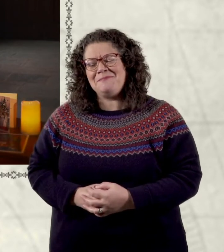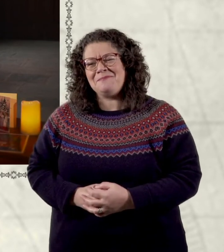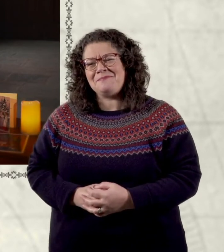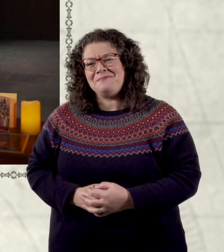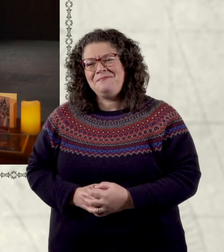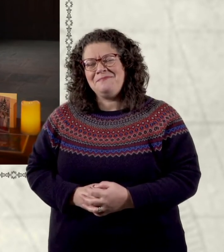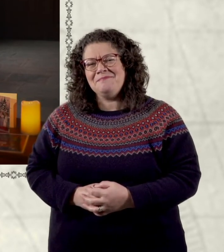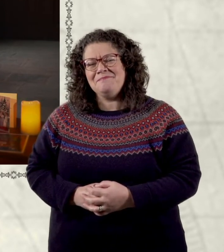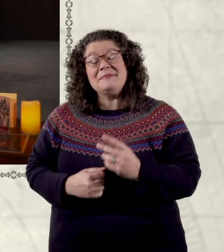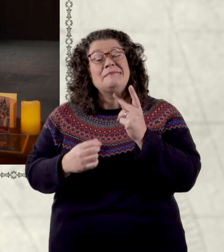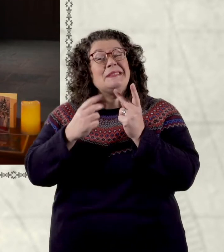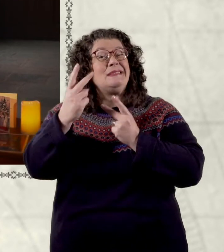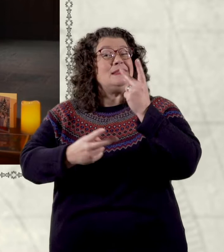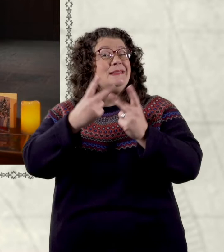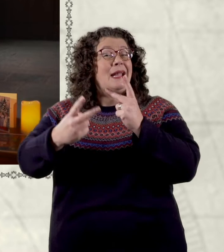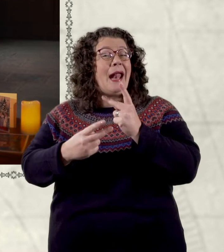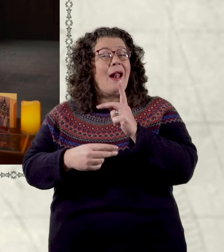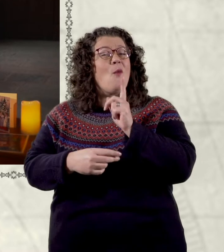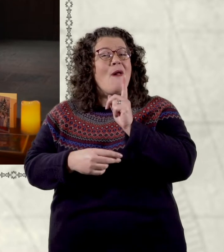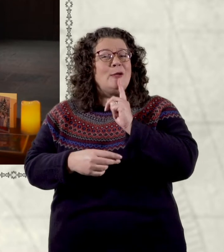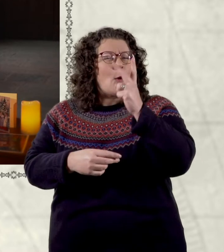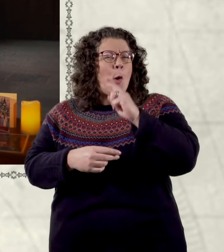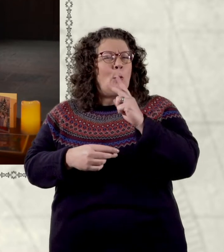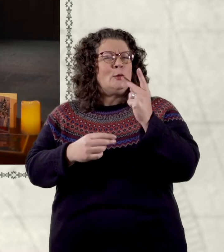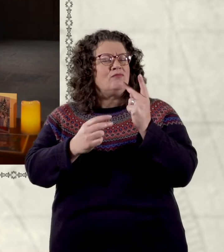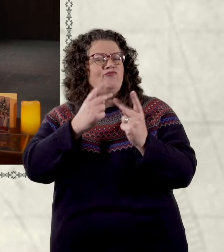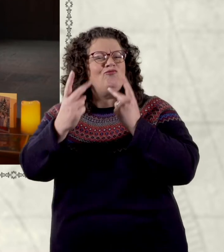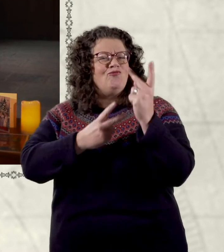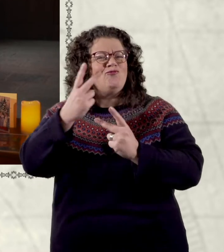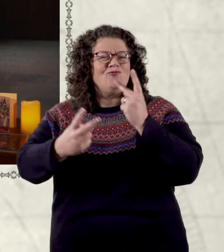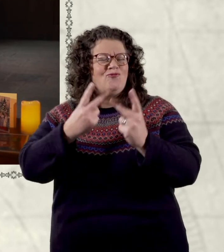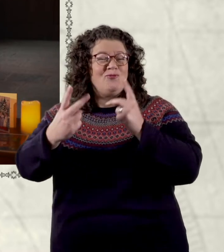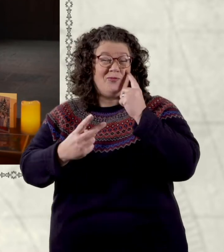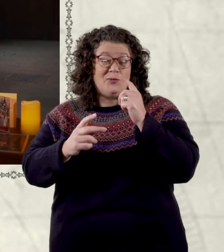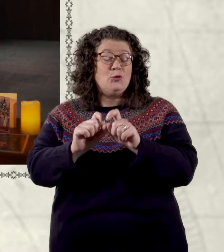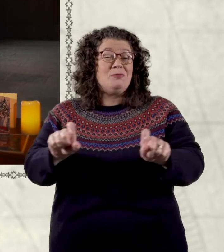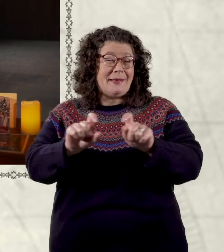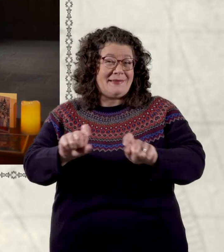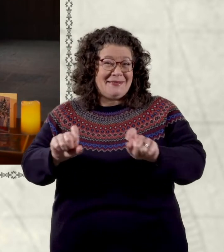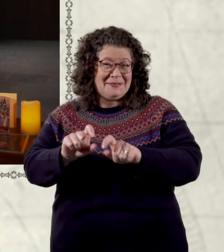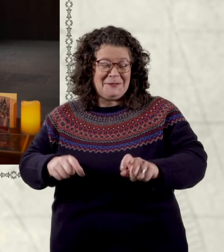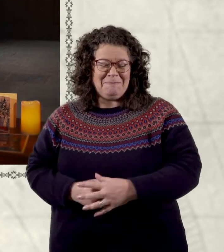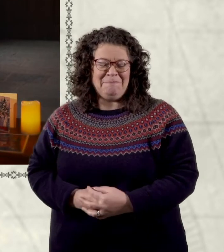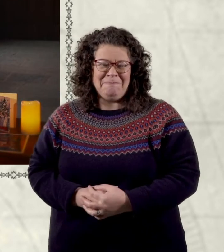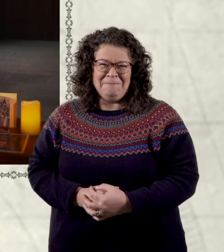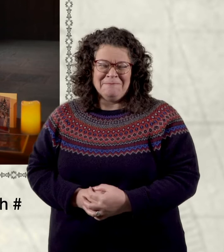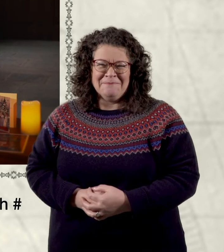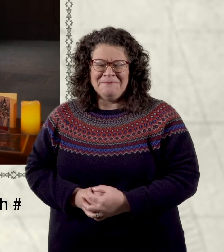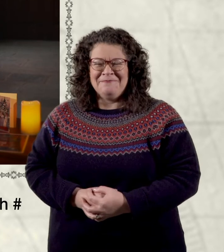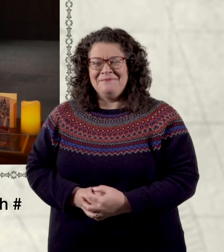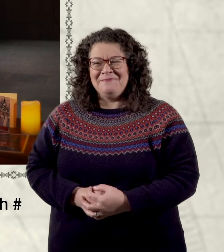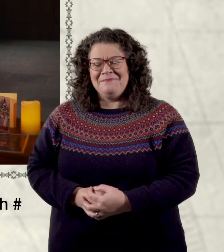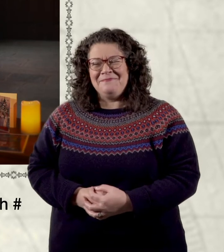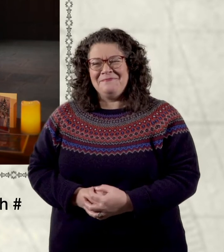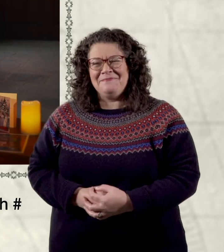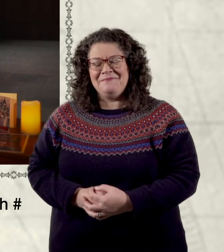Ar gyfer heddiw'r bore'n faban bach, yn faban bach,